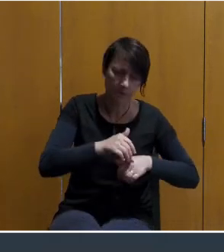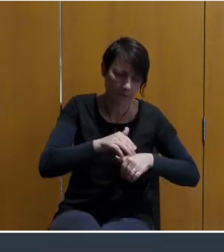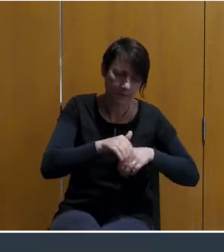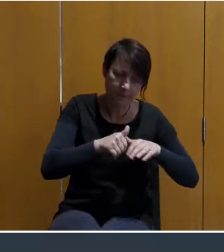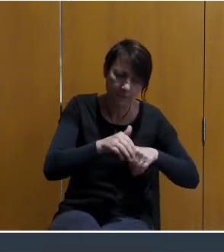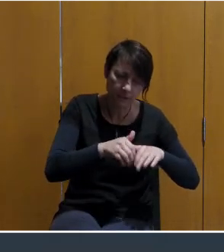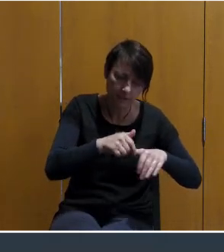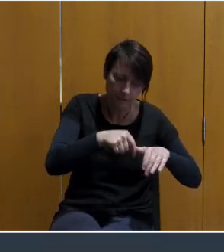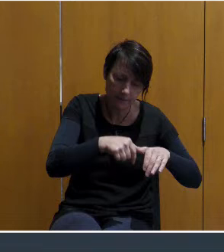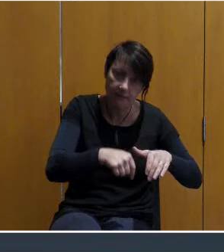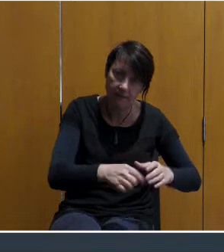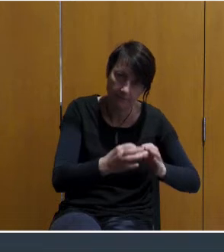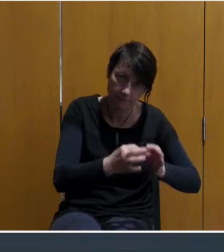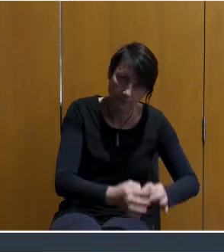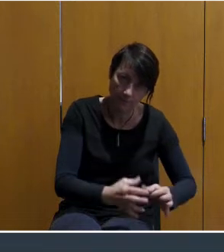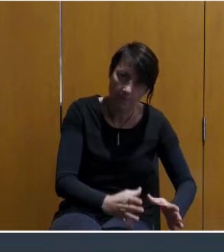Just to,